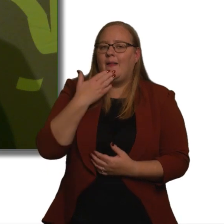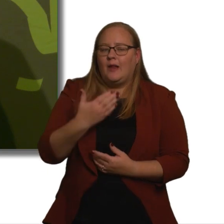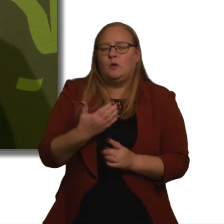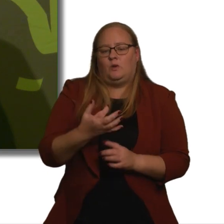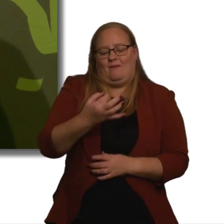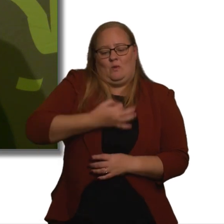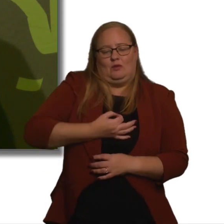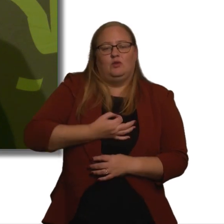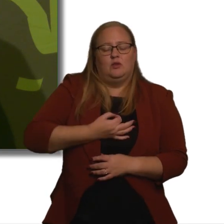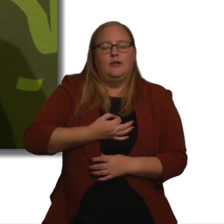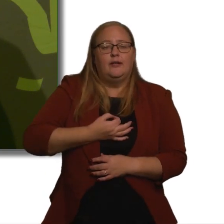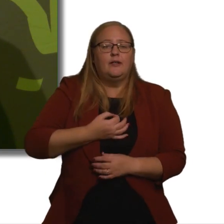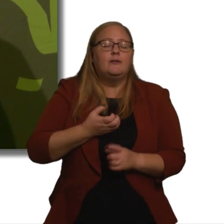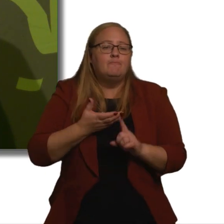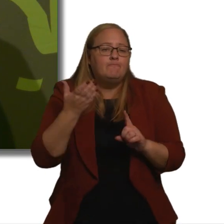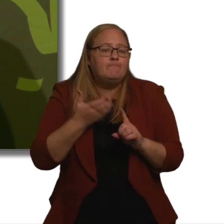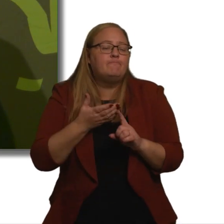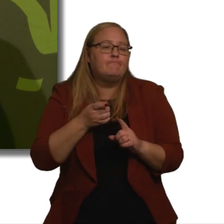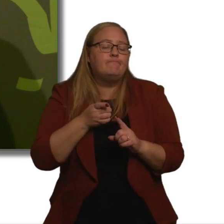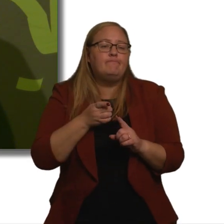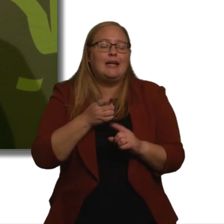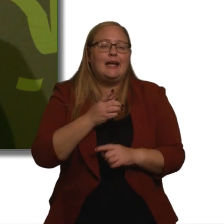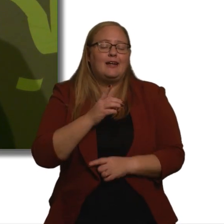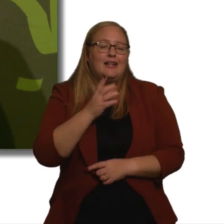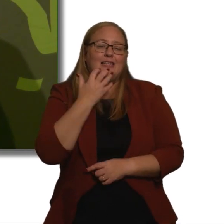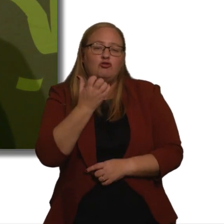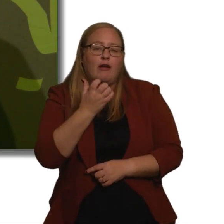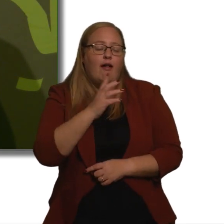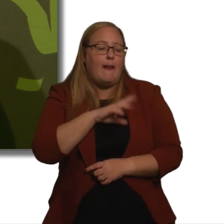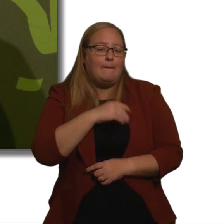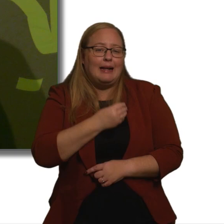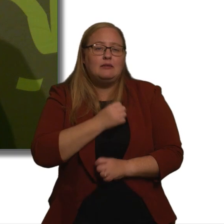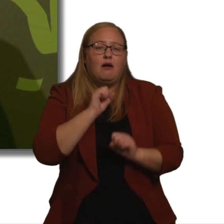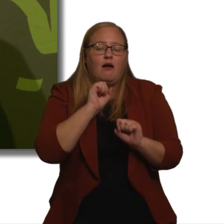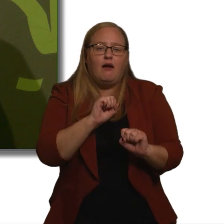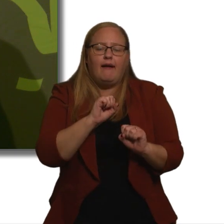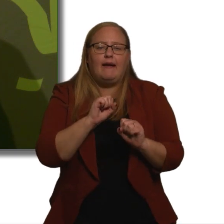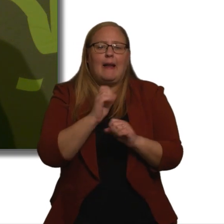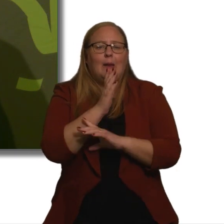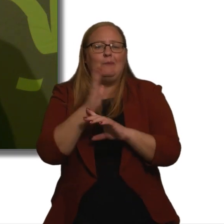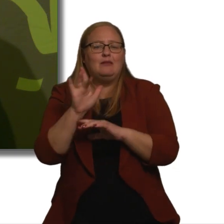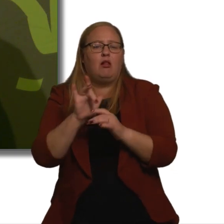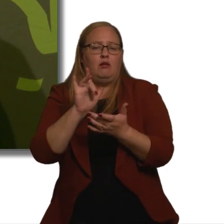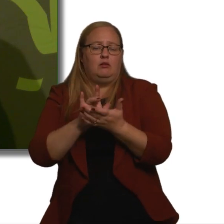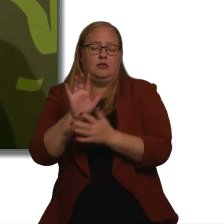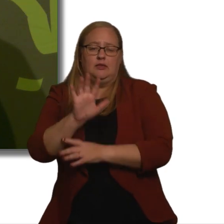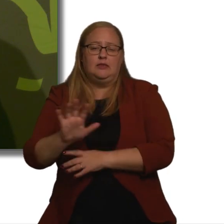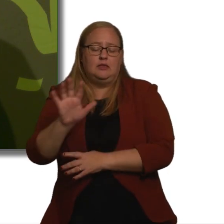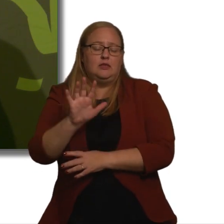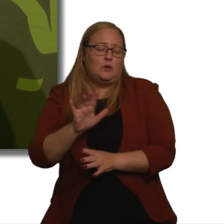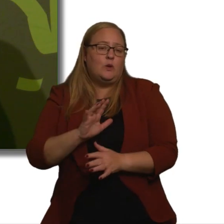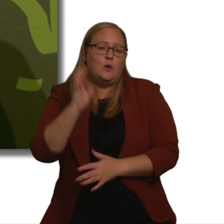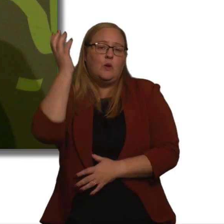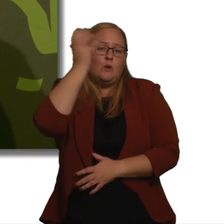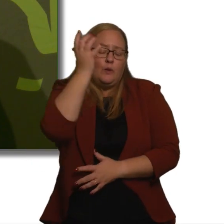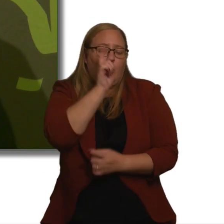how events in Israel, Palestine and the wider Middle East region deeply affect many communities